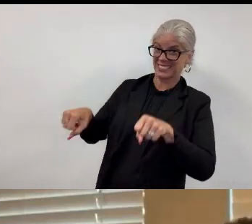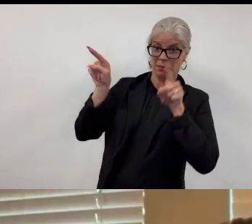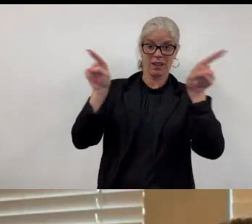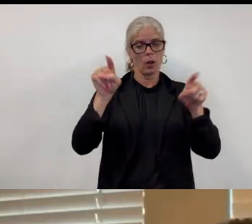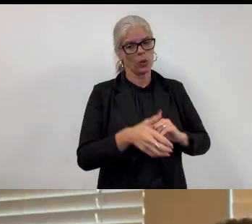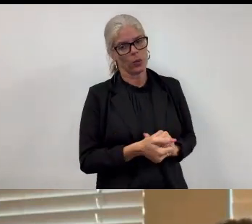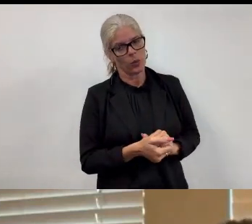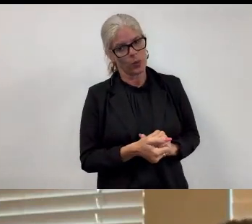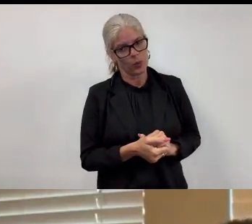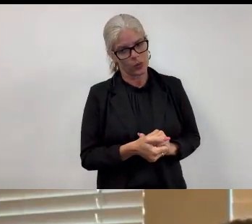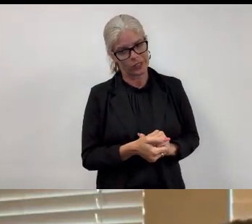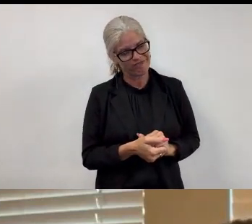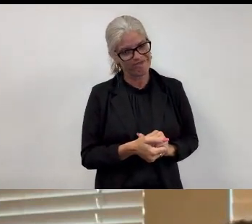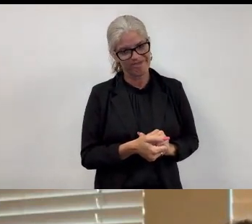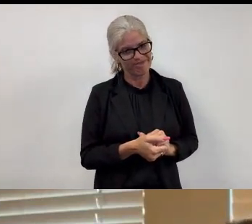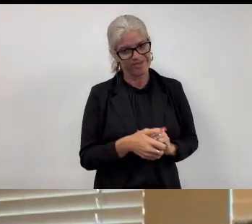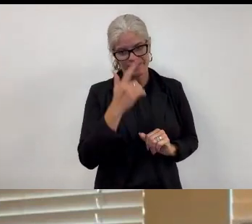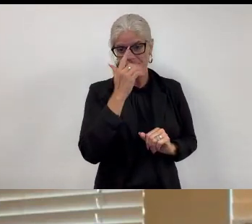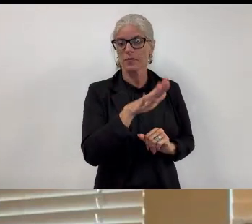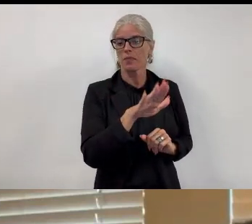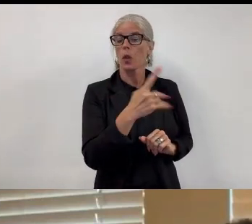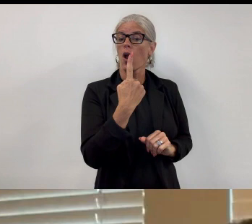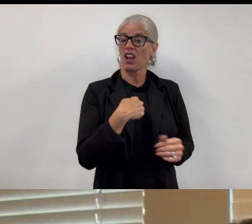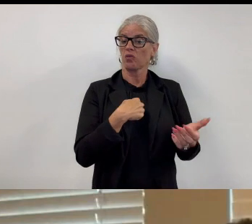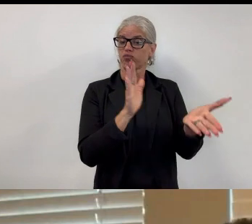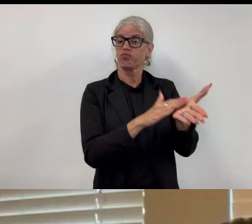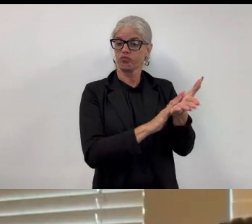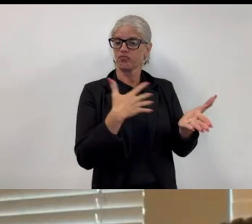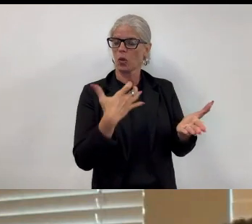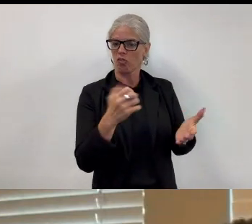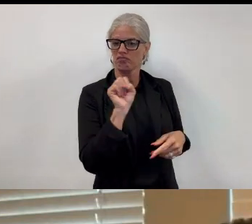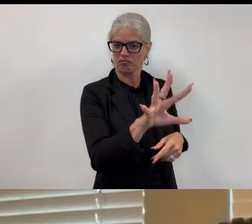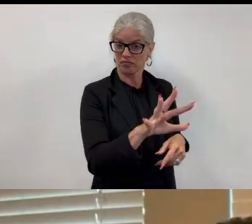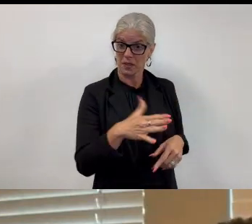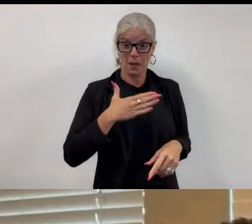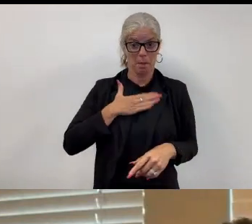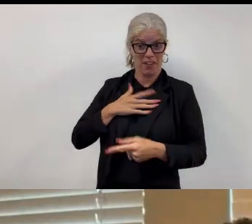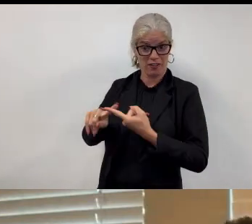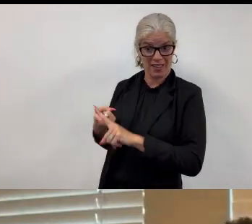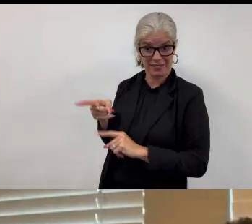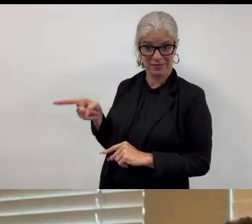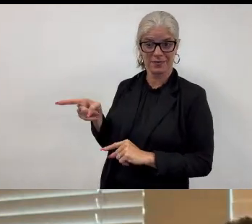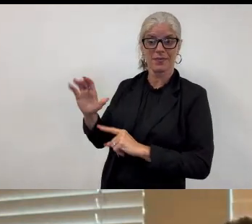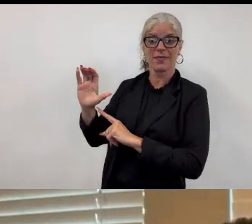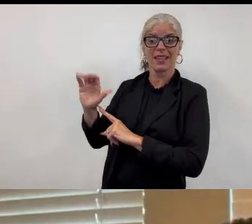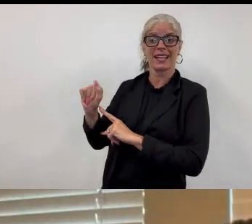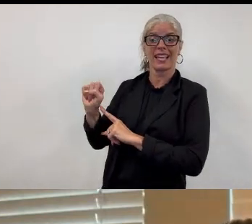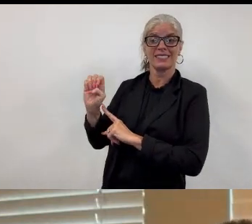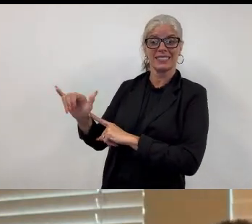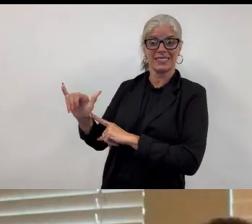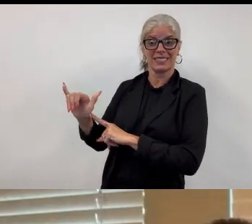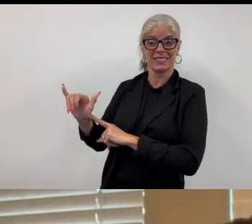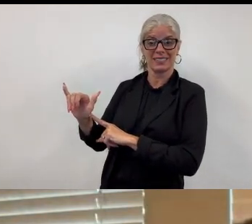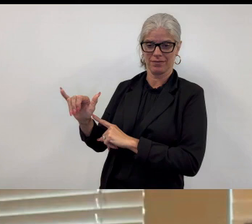one. The one shout out that I would be so remiss if I didn't give is a friend that I mentioned earlier. Her name's Casey. And when I